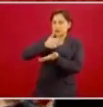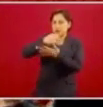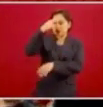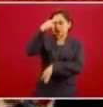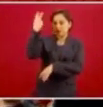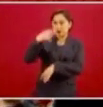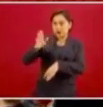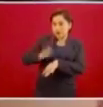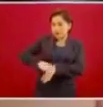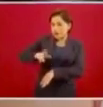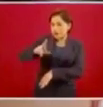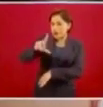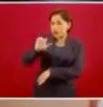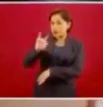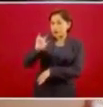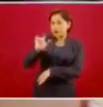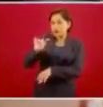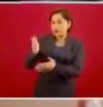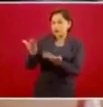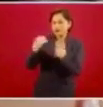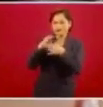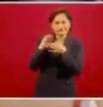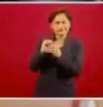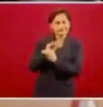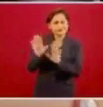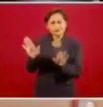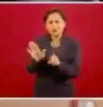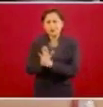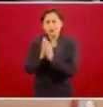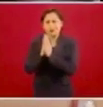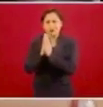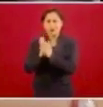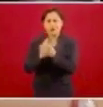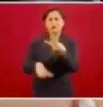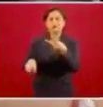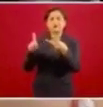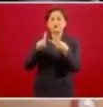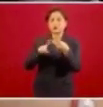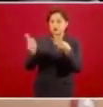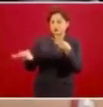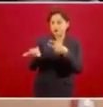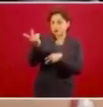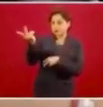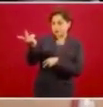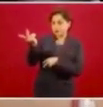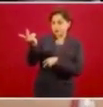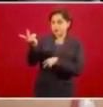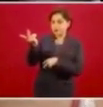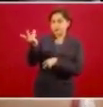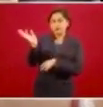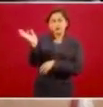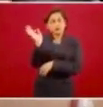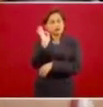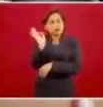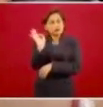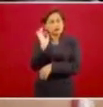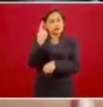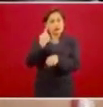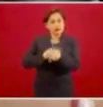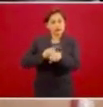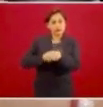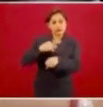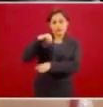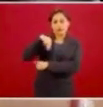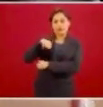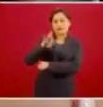You were talking about, Deputy Secretary, that Mexico City is not the entity with the highest lethality rate. Could you elaborate on this?